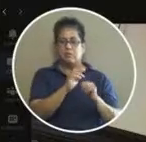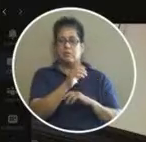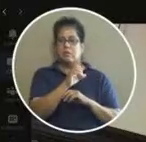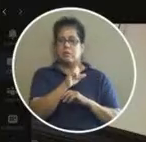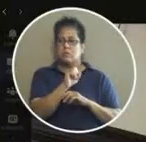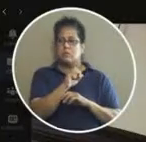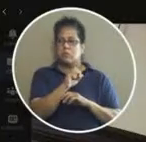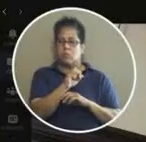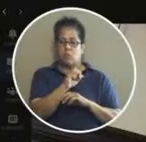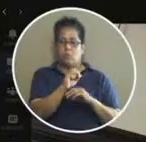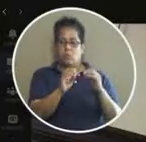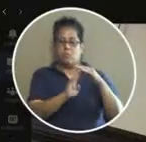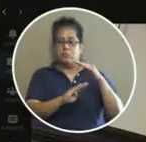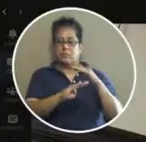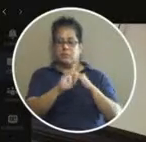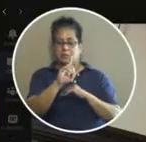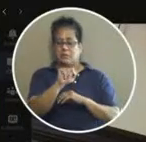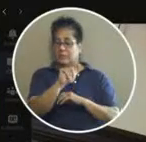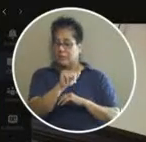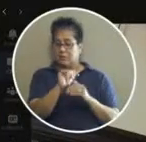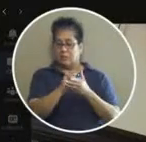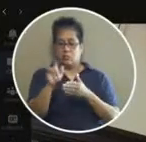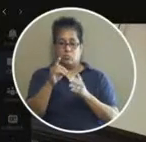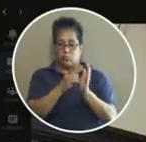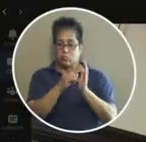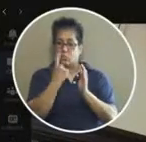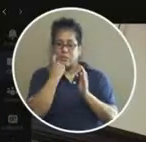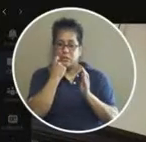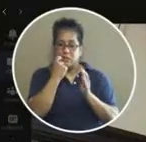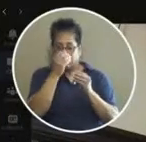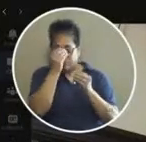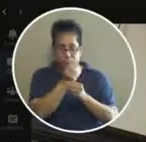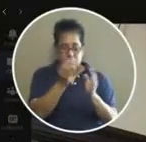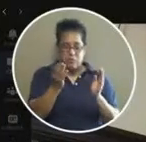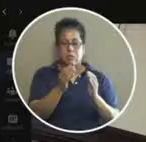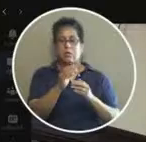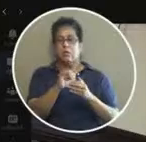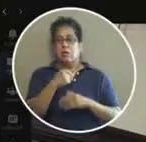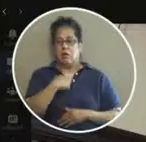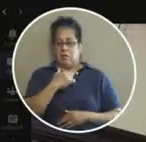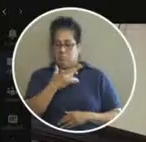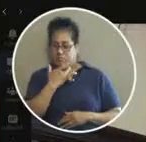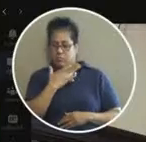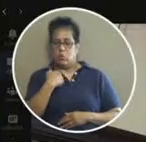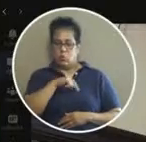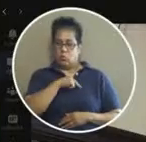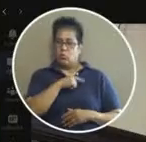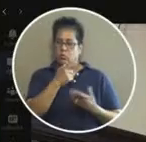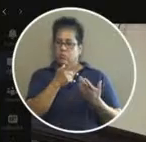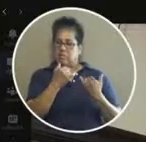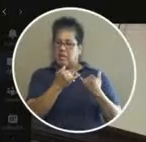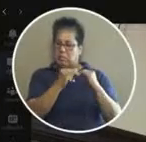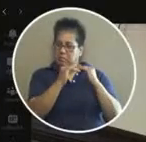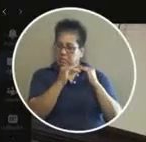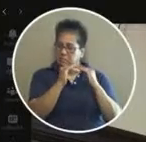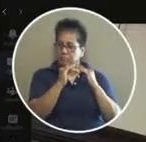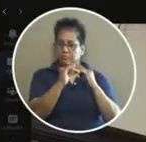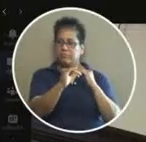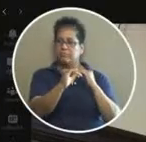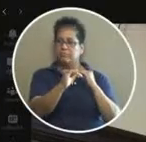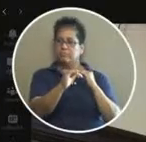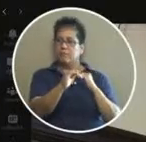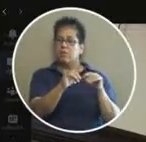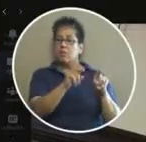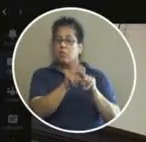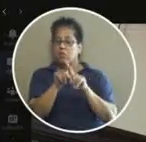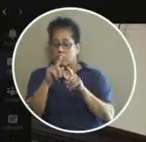on the data that Dr. Ocarranza just shared, I think we're hanging in there for the time being. And